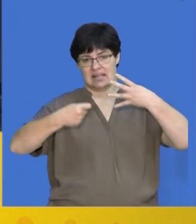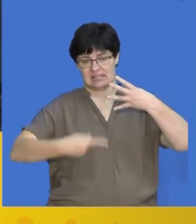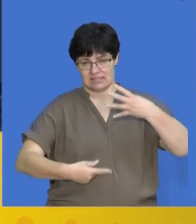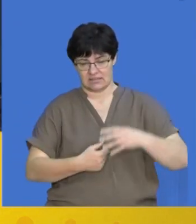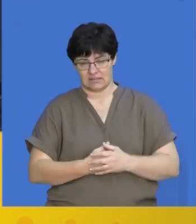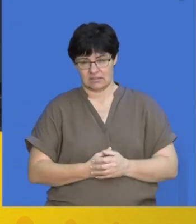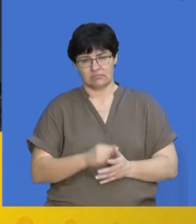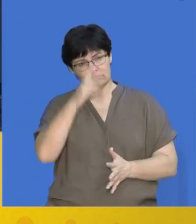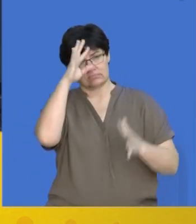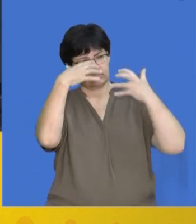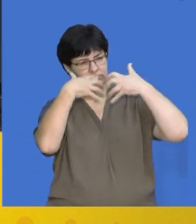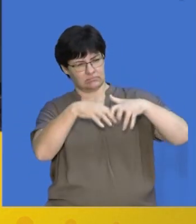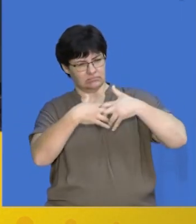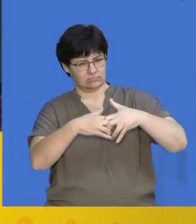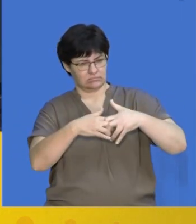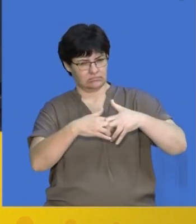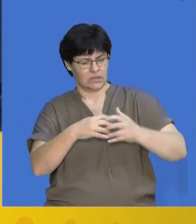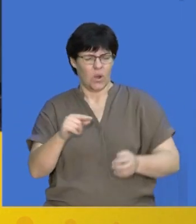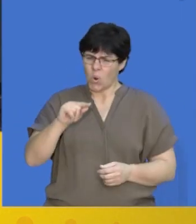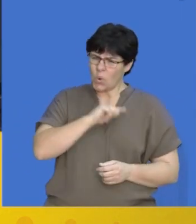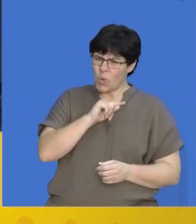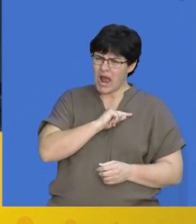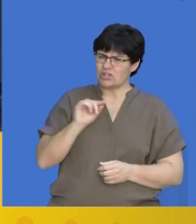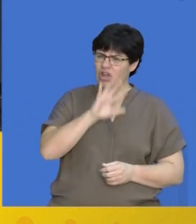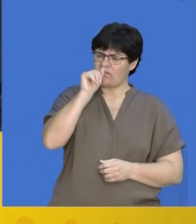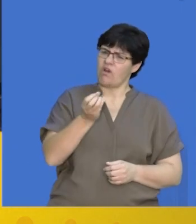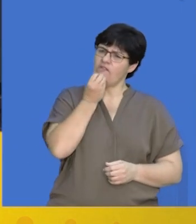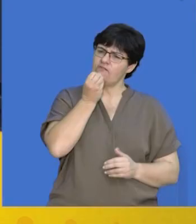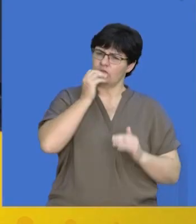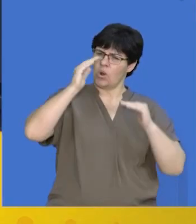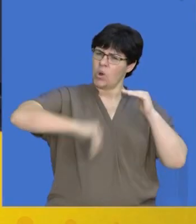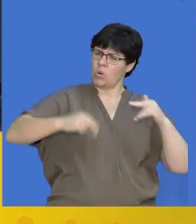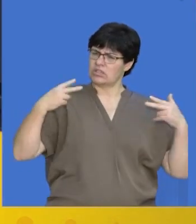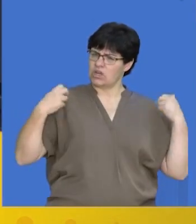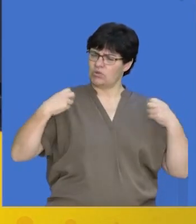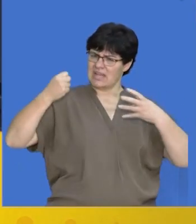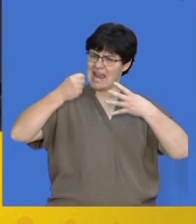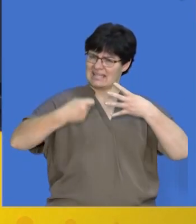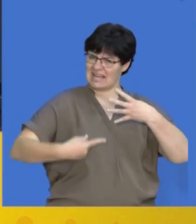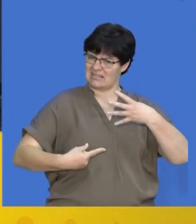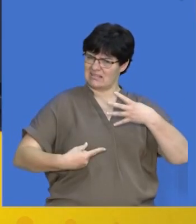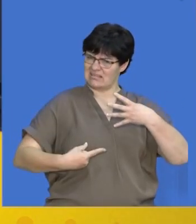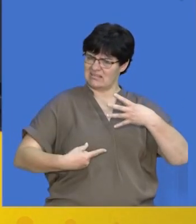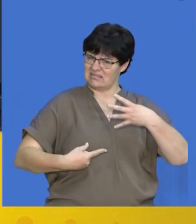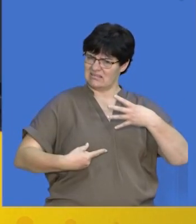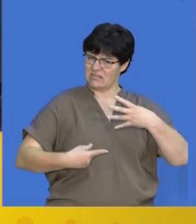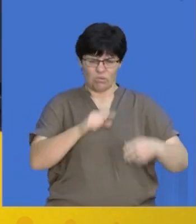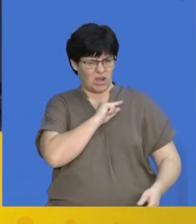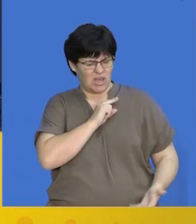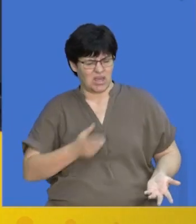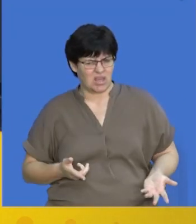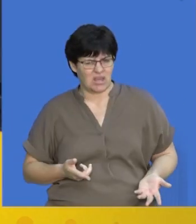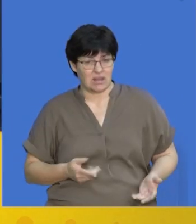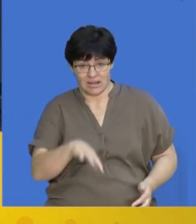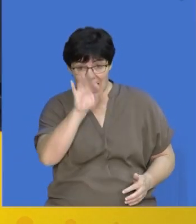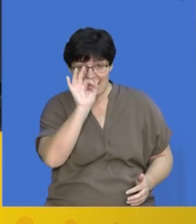a moment to think about this. Why would South Africa's low food security index be? Exactly.